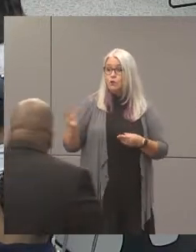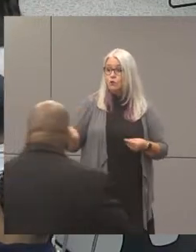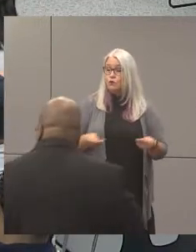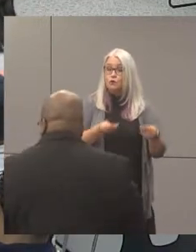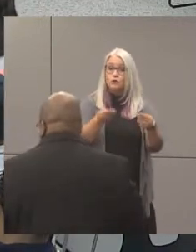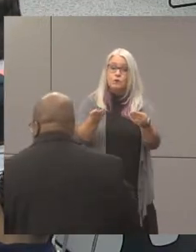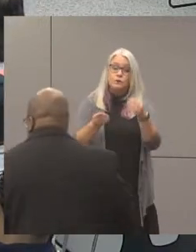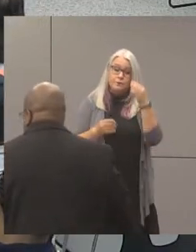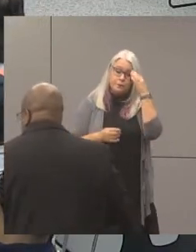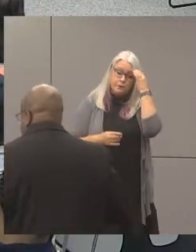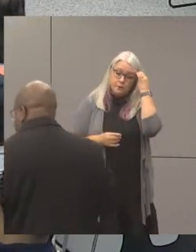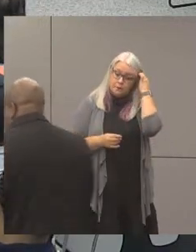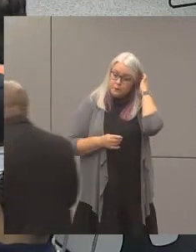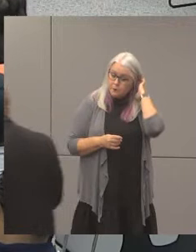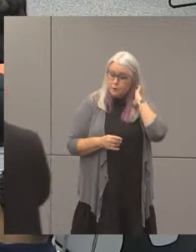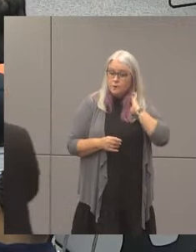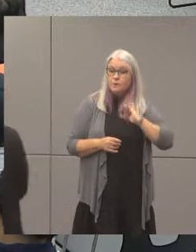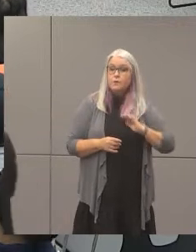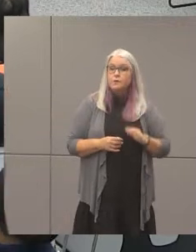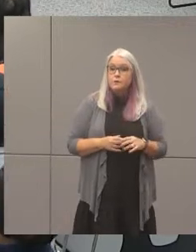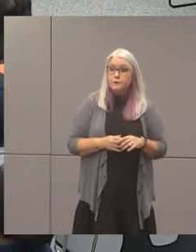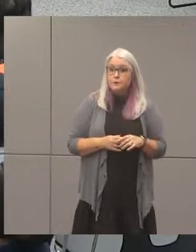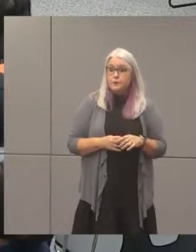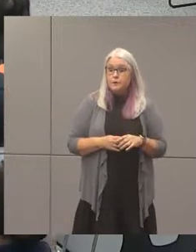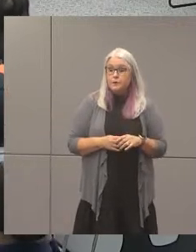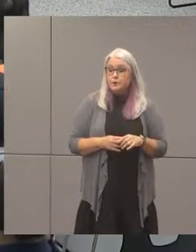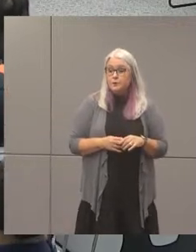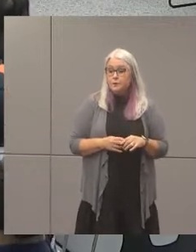And would you pass these?